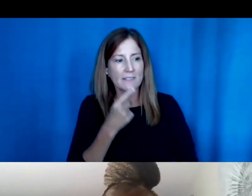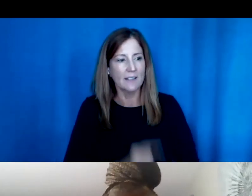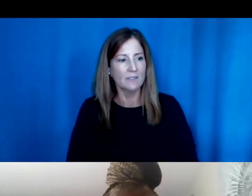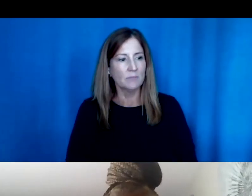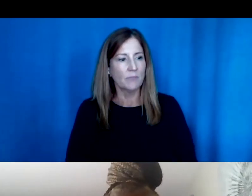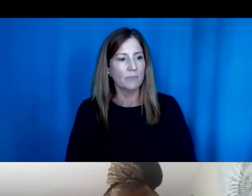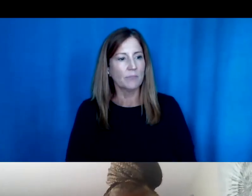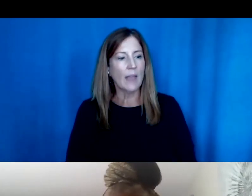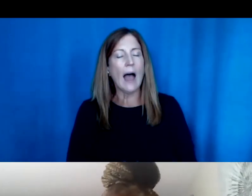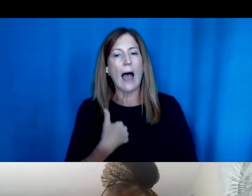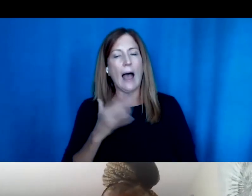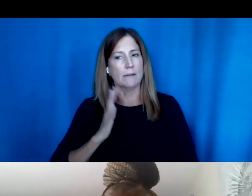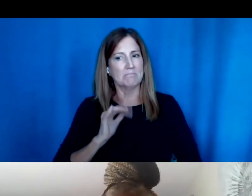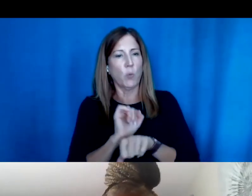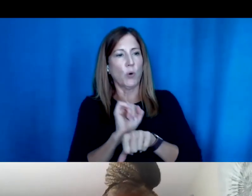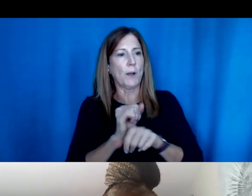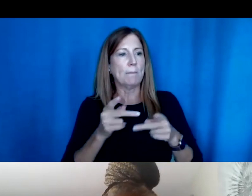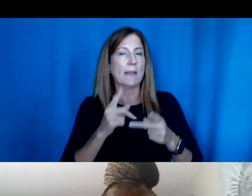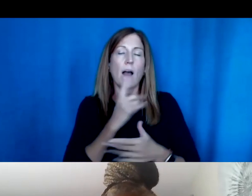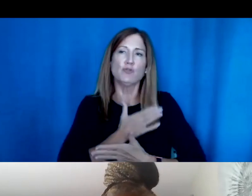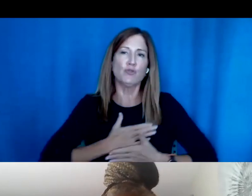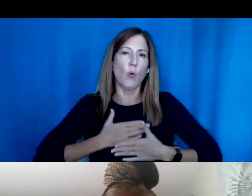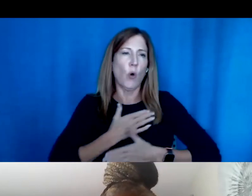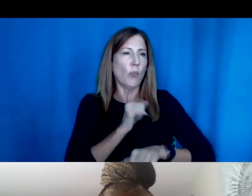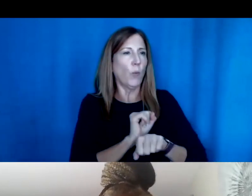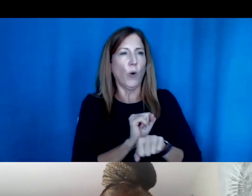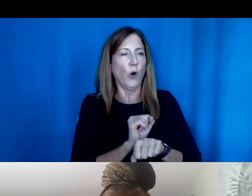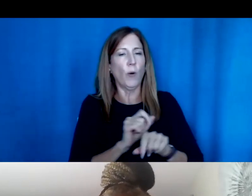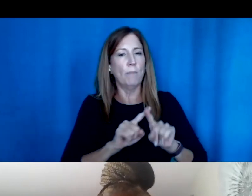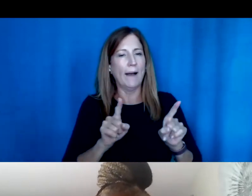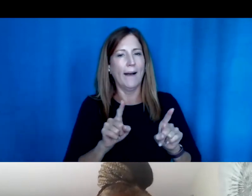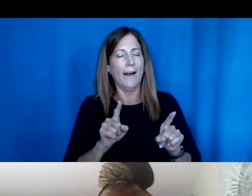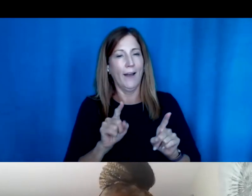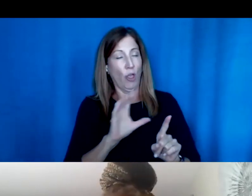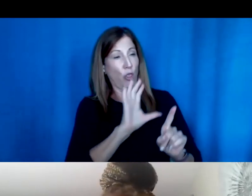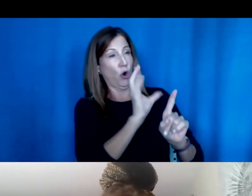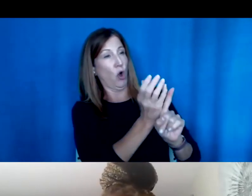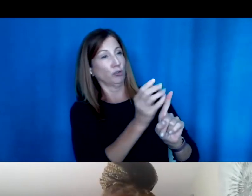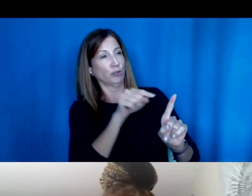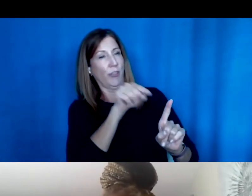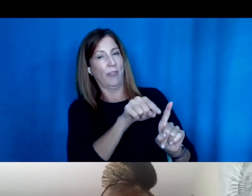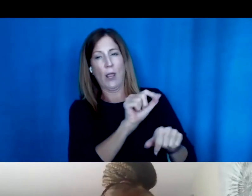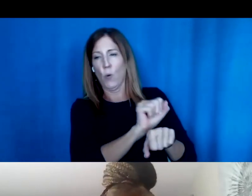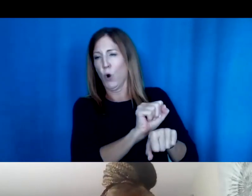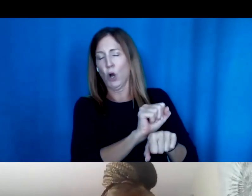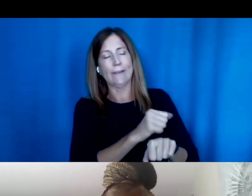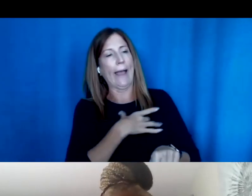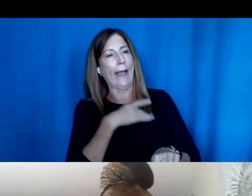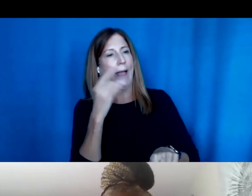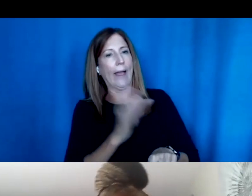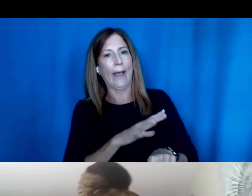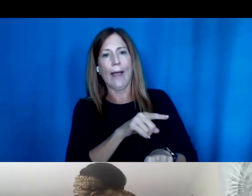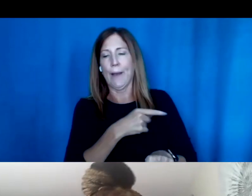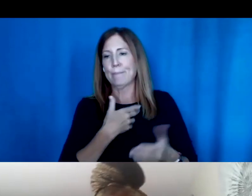I worked at a place that I really enjoyed the work I did, but I didn't enjoy the culture at the employment. And I would spend maybe